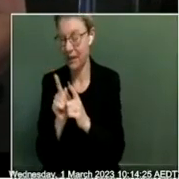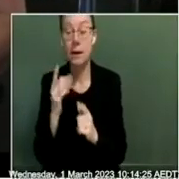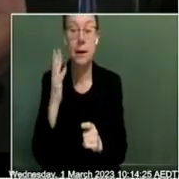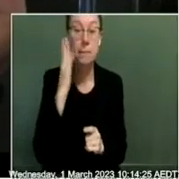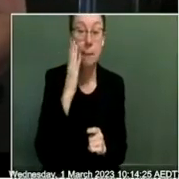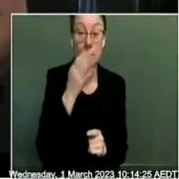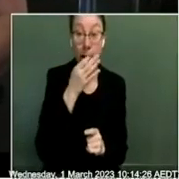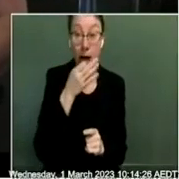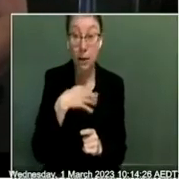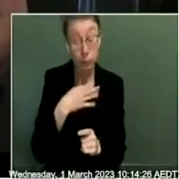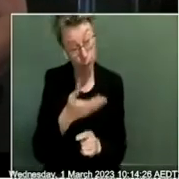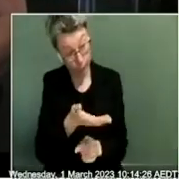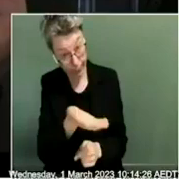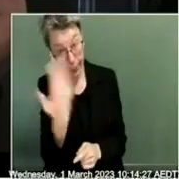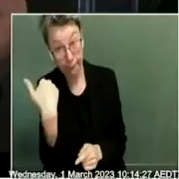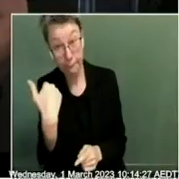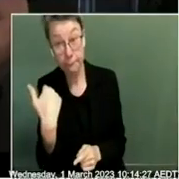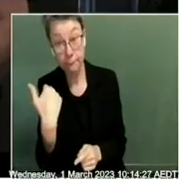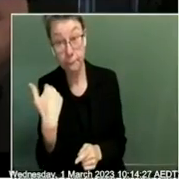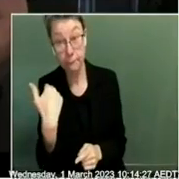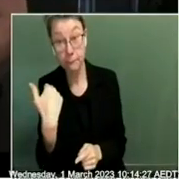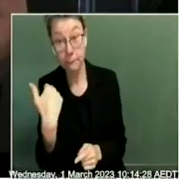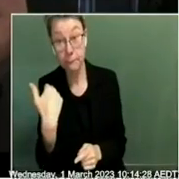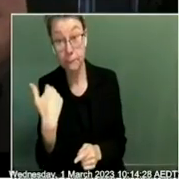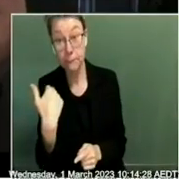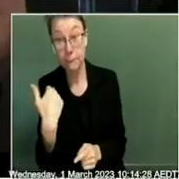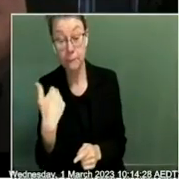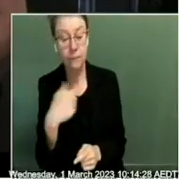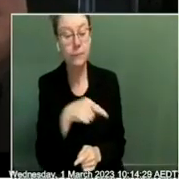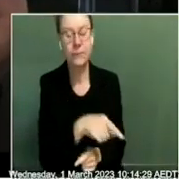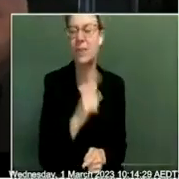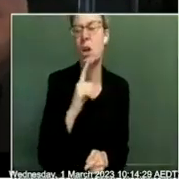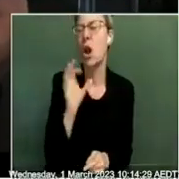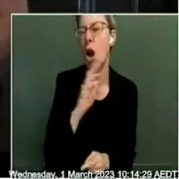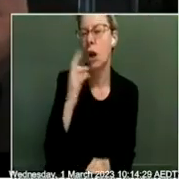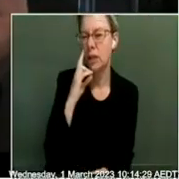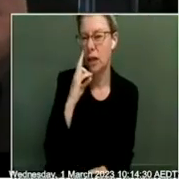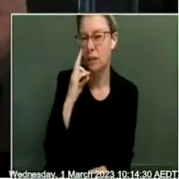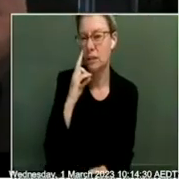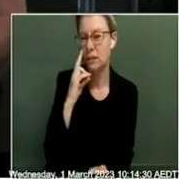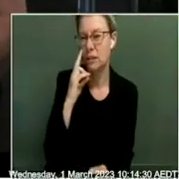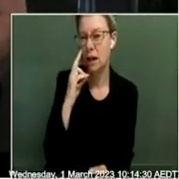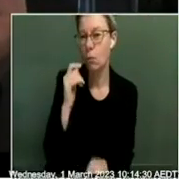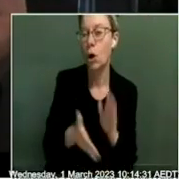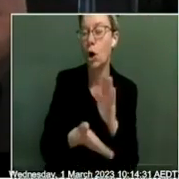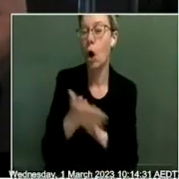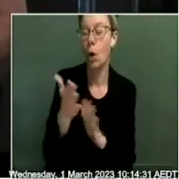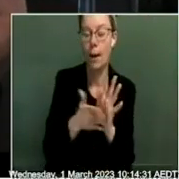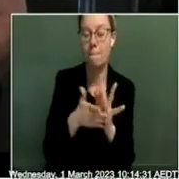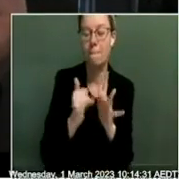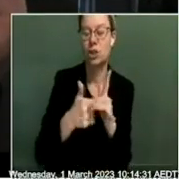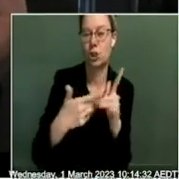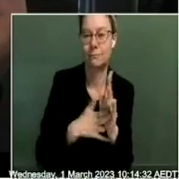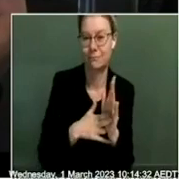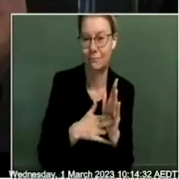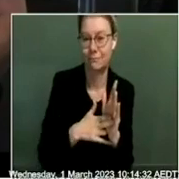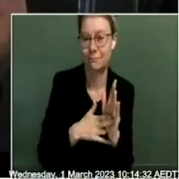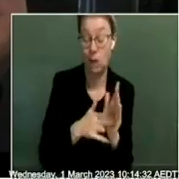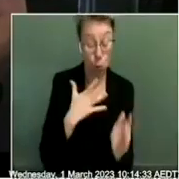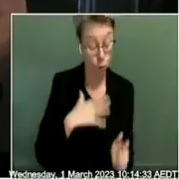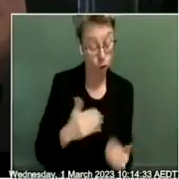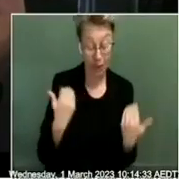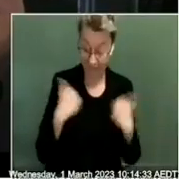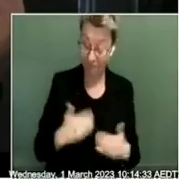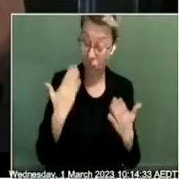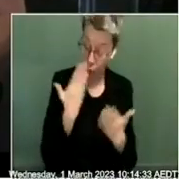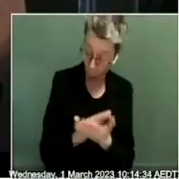said, no, Nan, I'm going to the mission. She wants to live on the mission. She knows all the stories, but